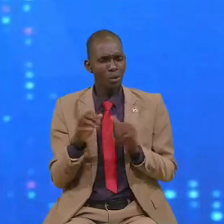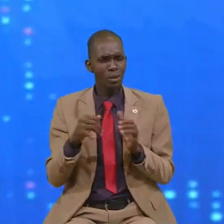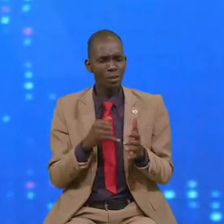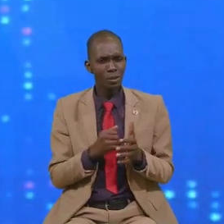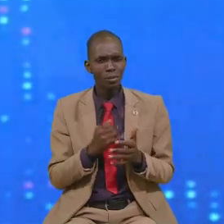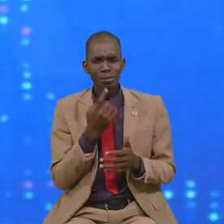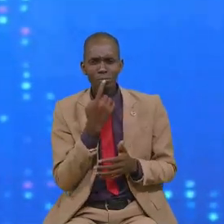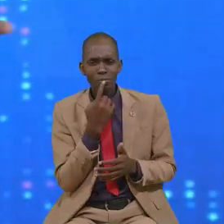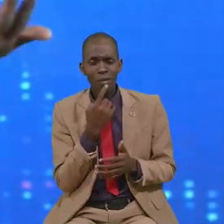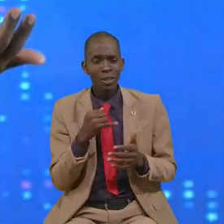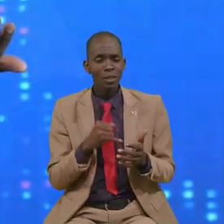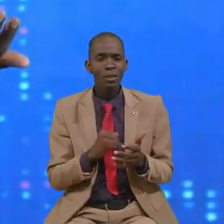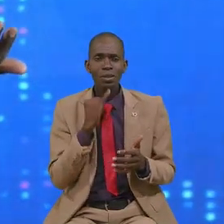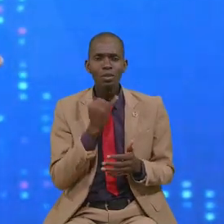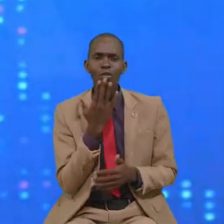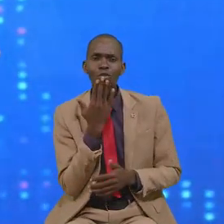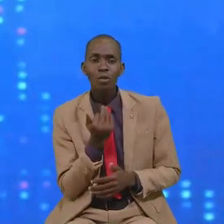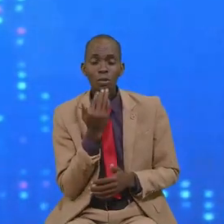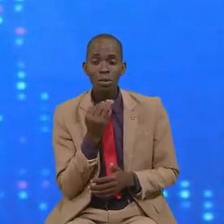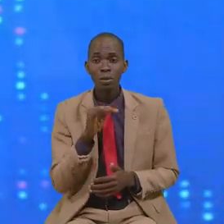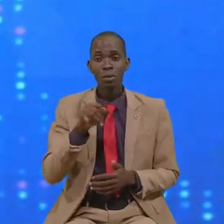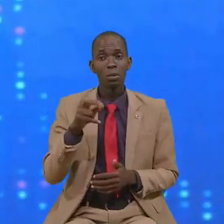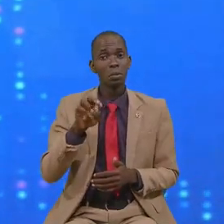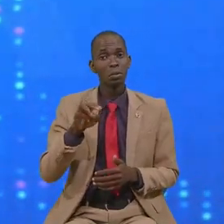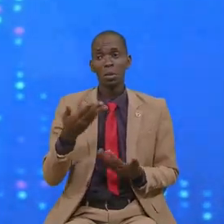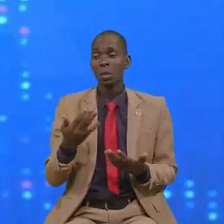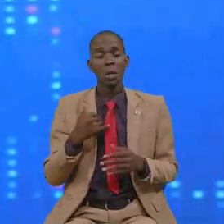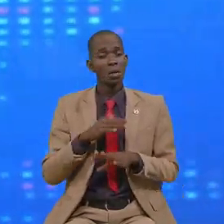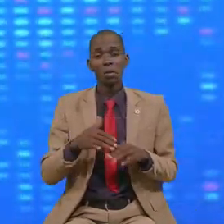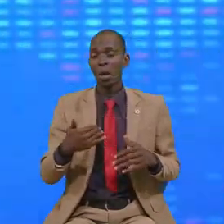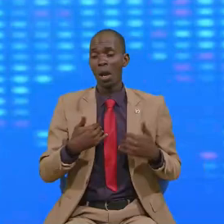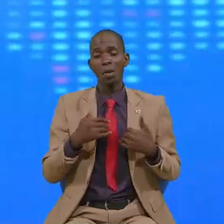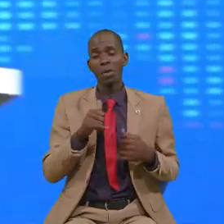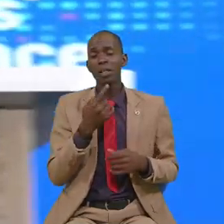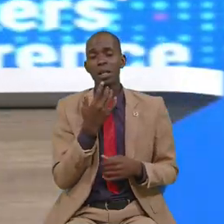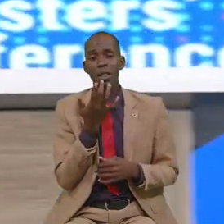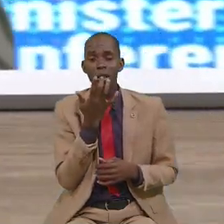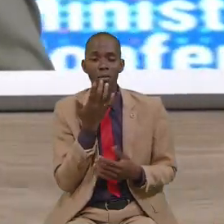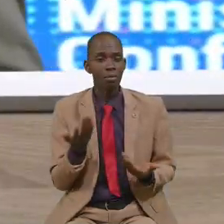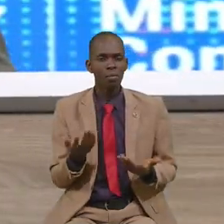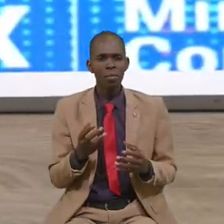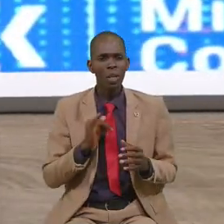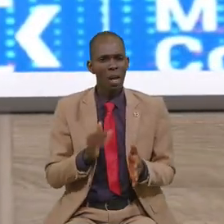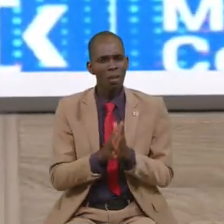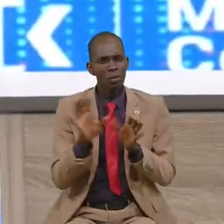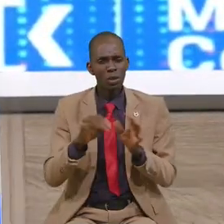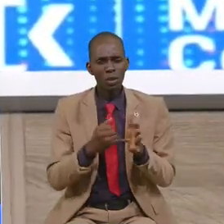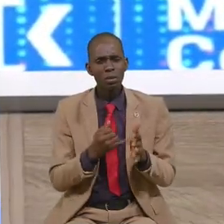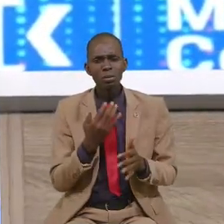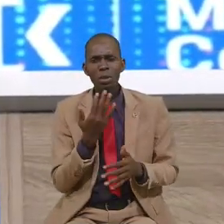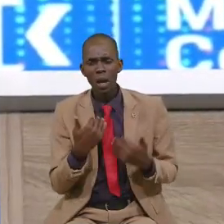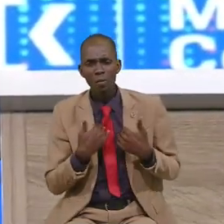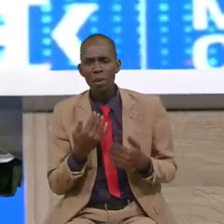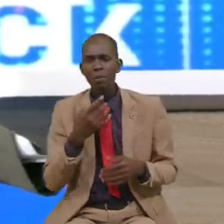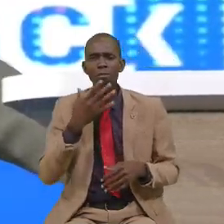taste like sugar? Jeremiah said, I don't have any taste. Does it taste like pepper? I don't have any